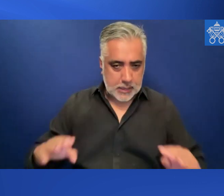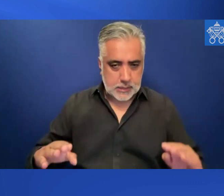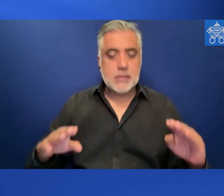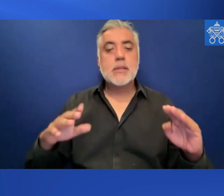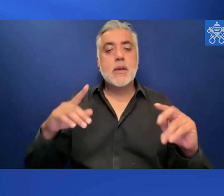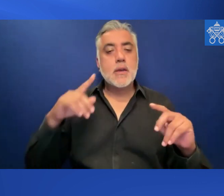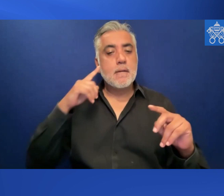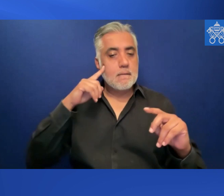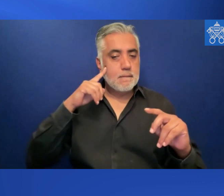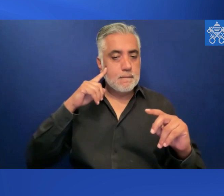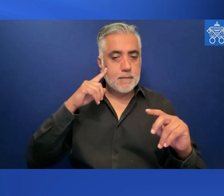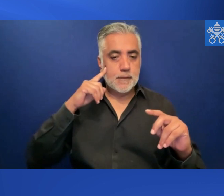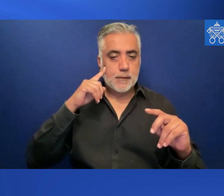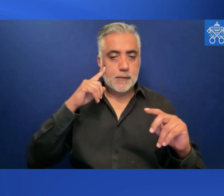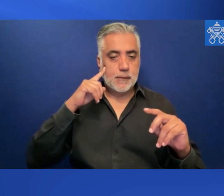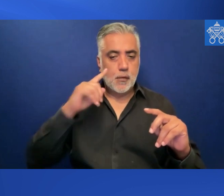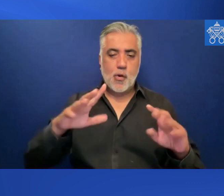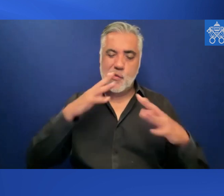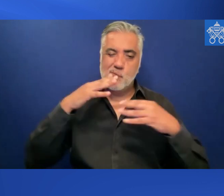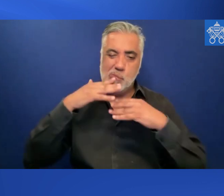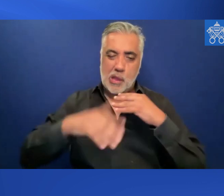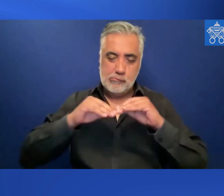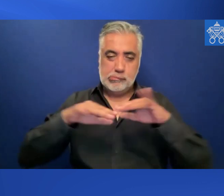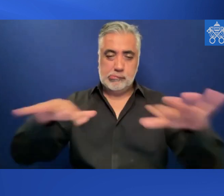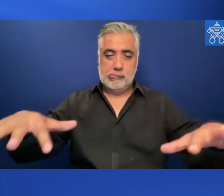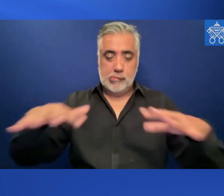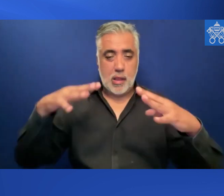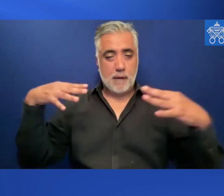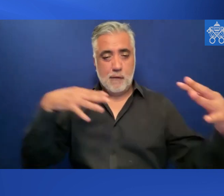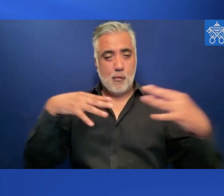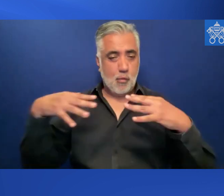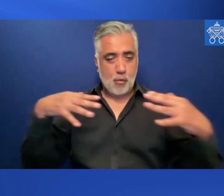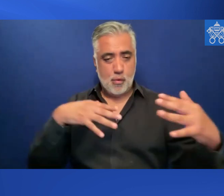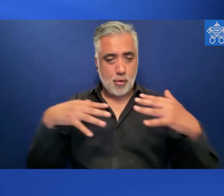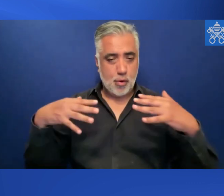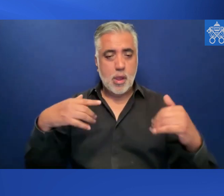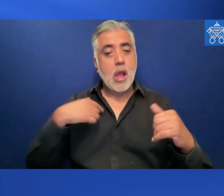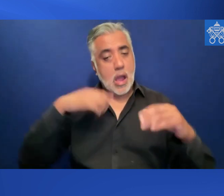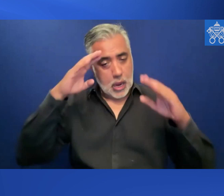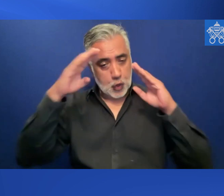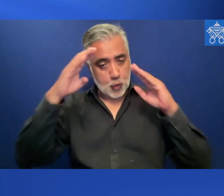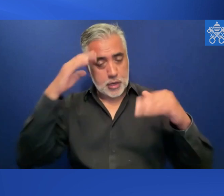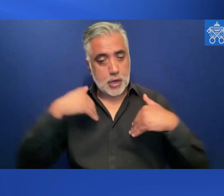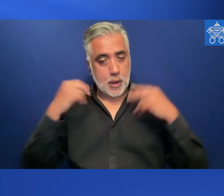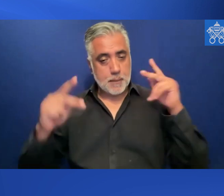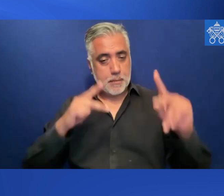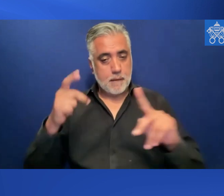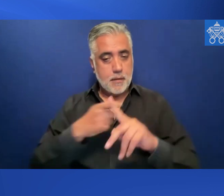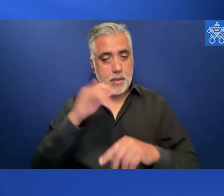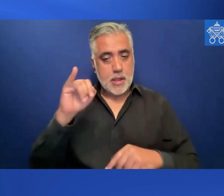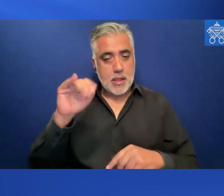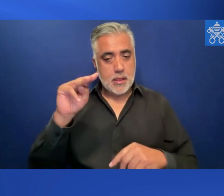and we continue to pray for peace wherever war is devastating. I